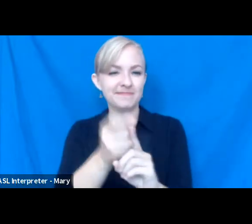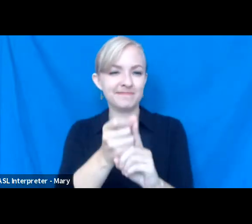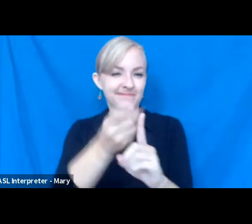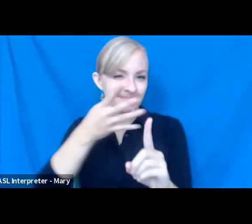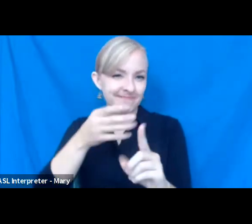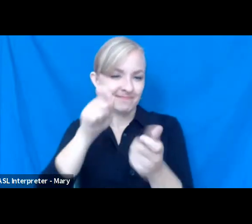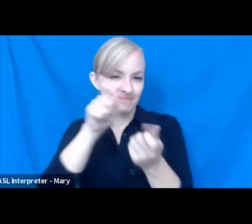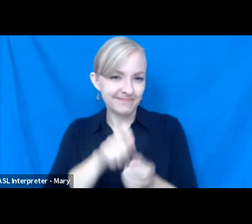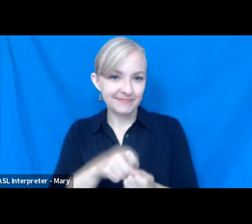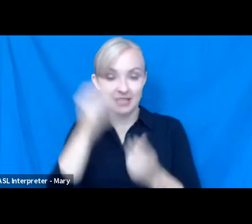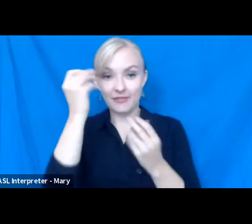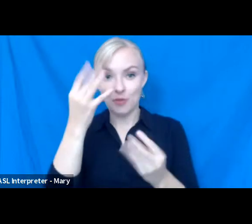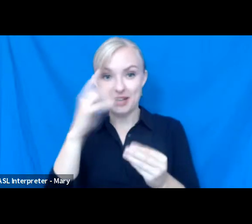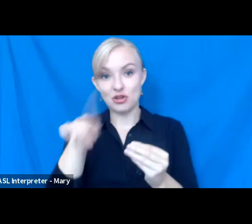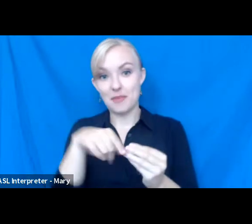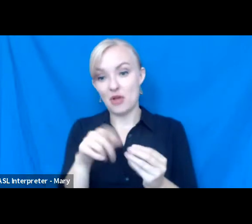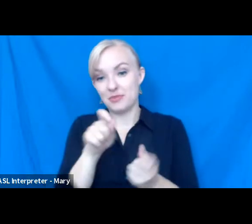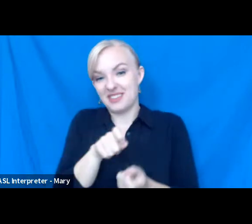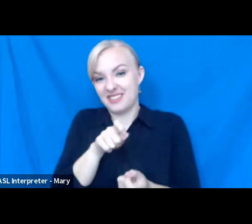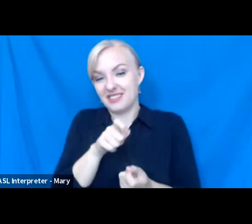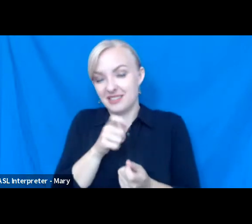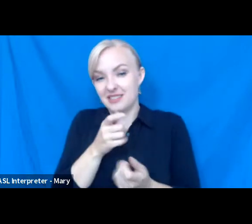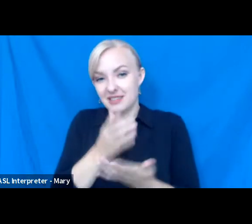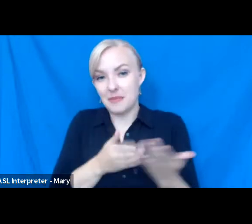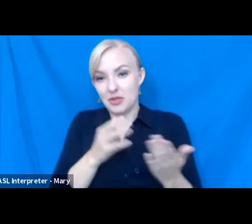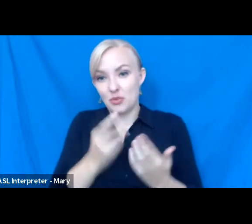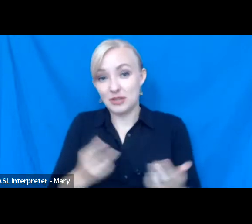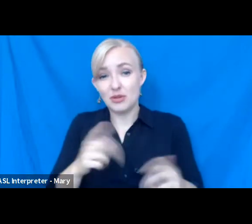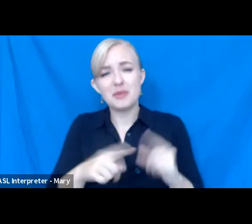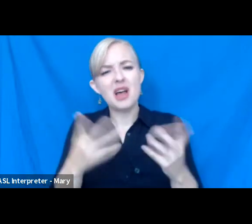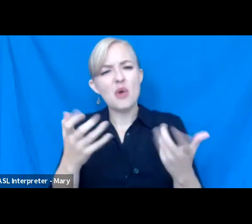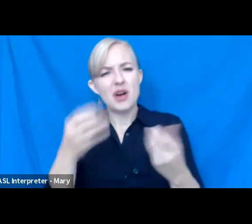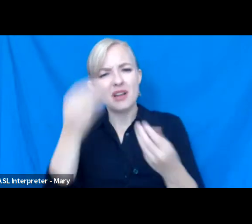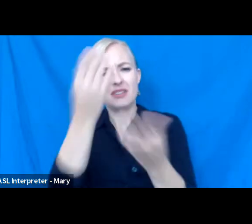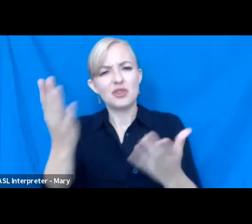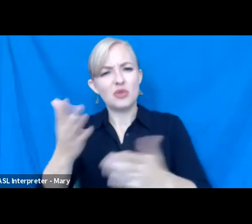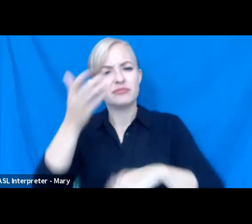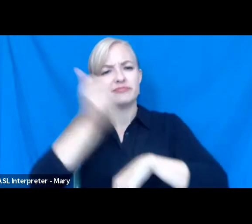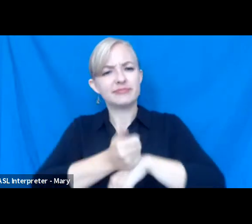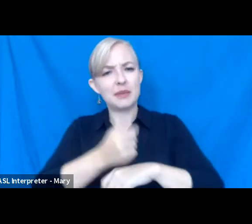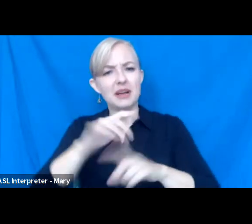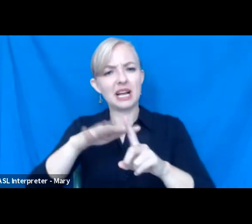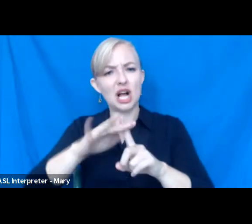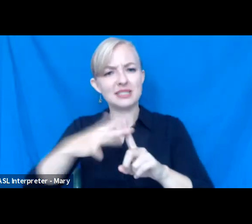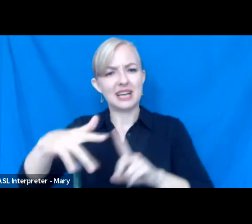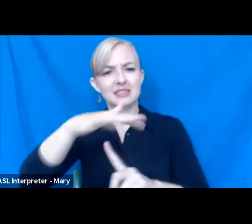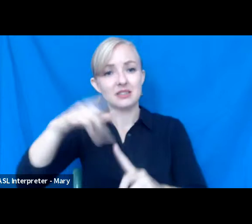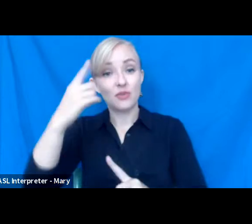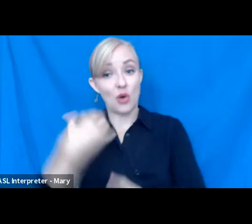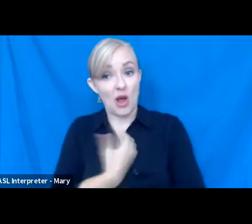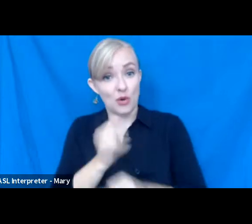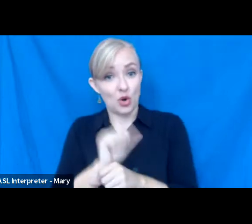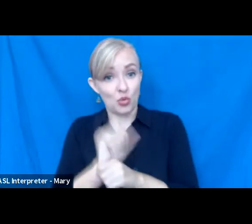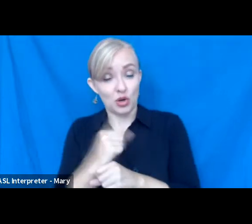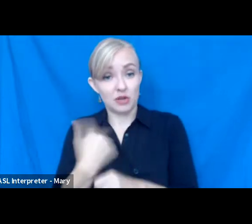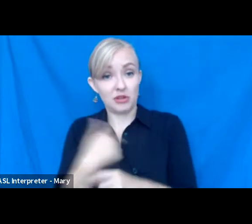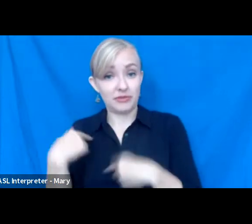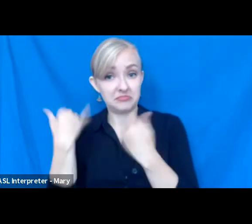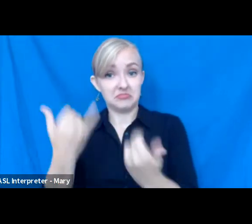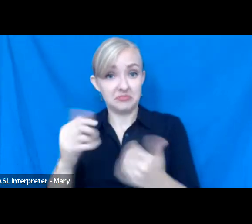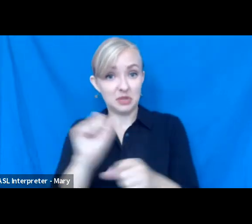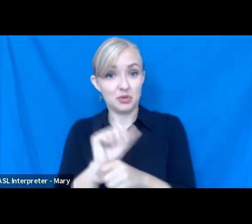information about the particular resources. I want to set some context for the work that we've been doing across the